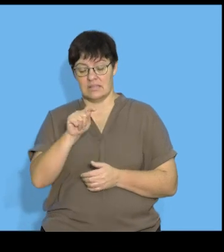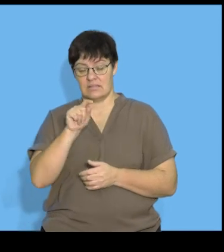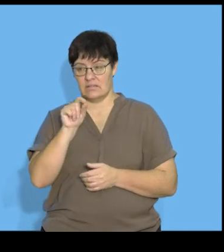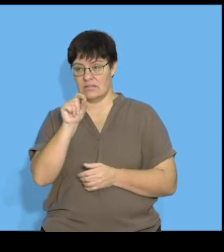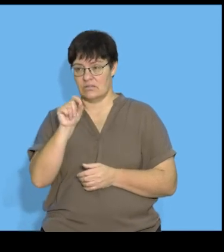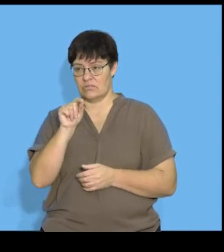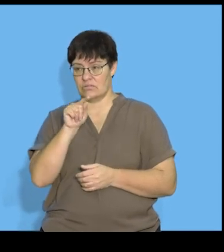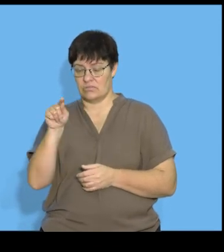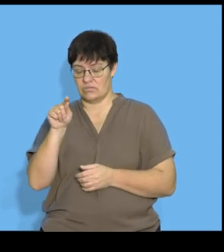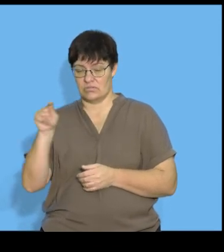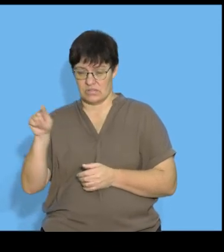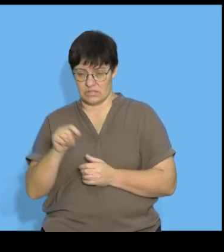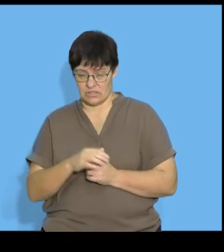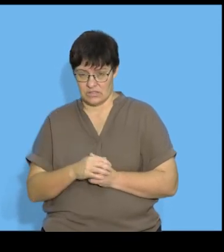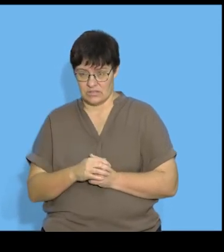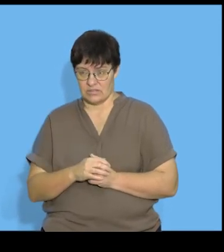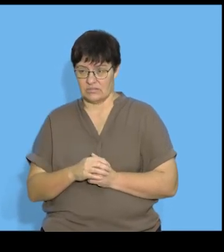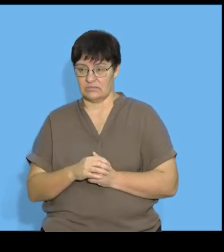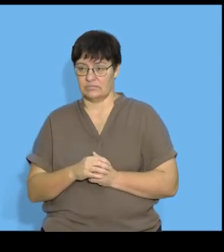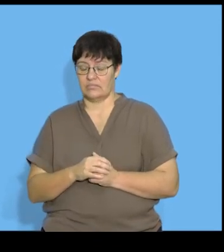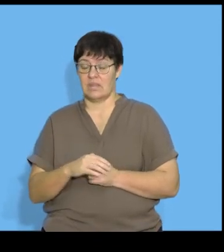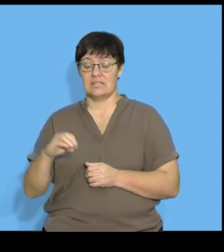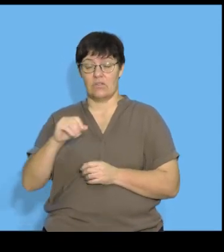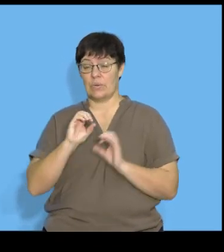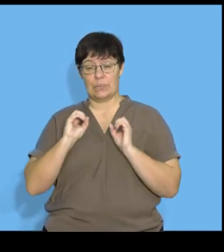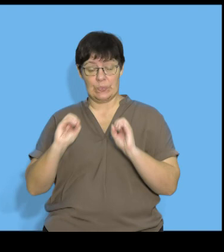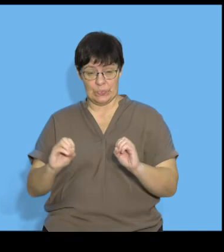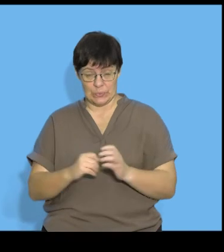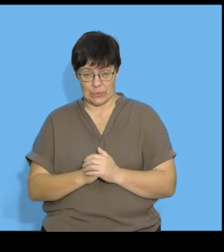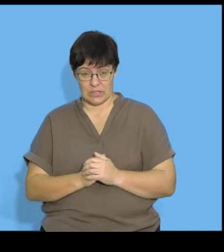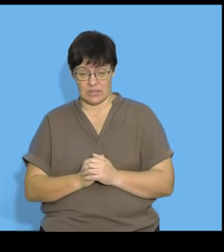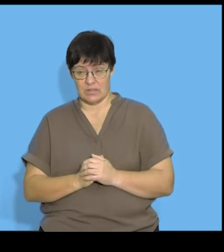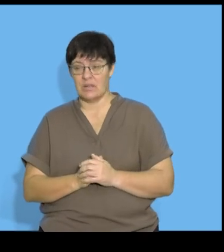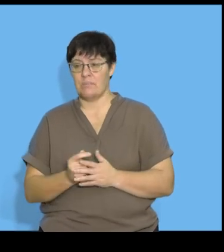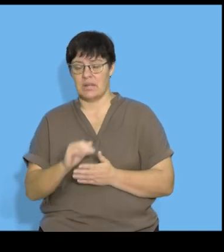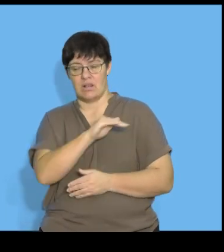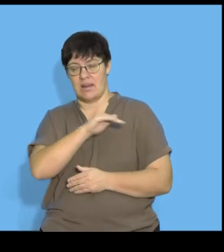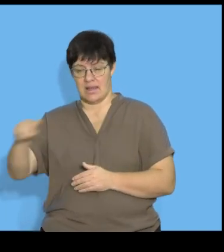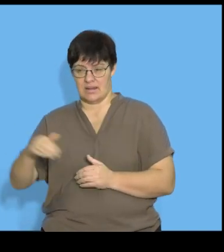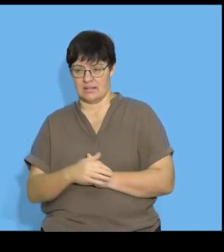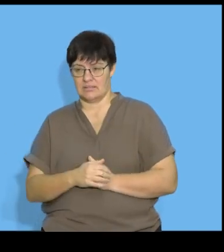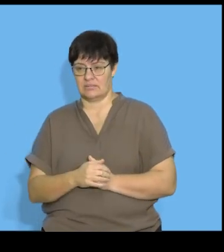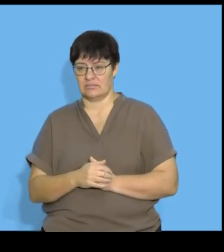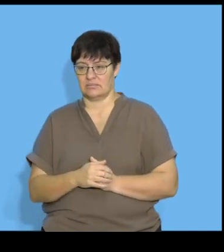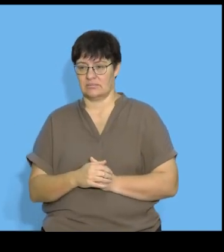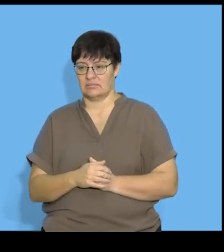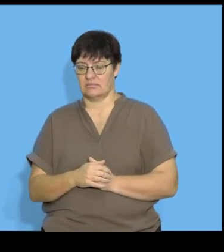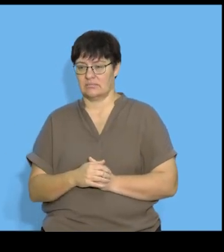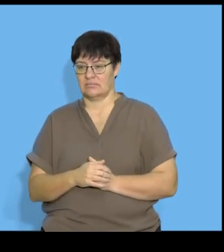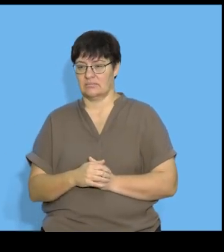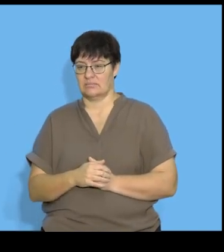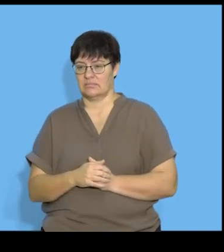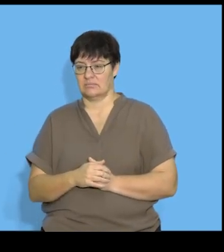and non-sterilized, you're going to draw a straight line. And remember, I'm just going to do it randomly. You're going